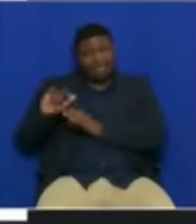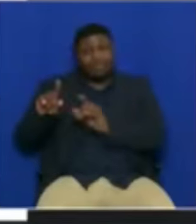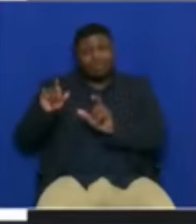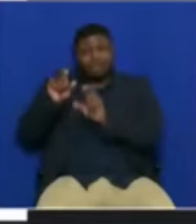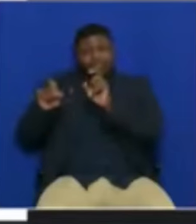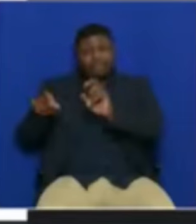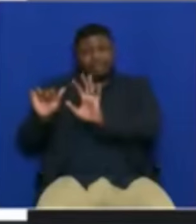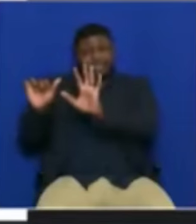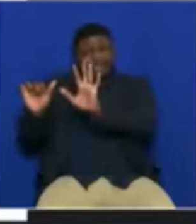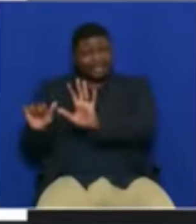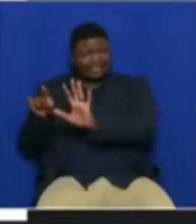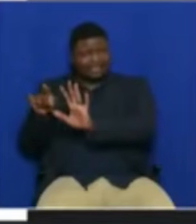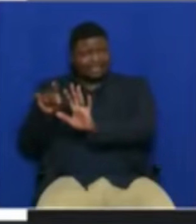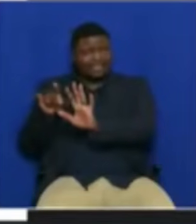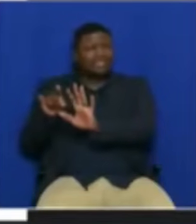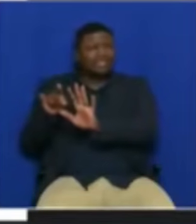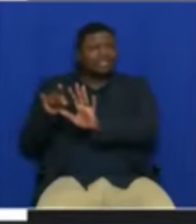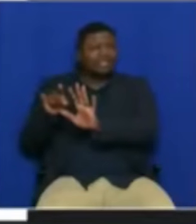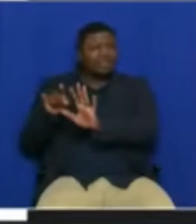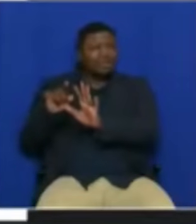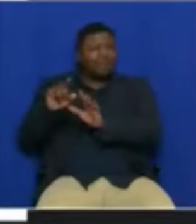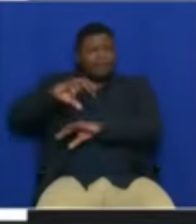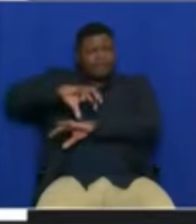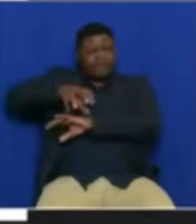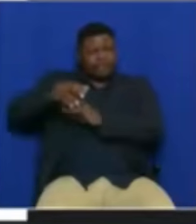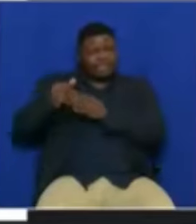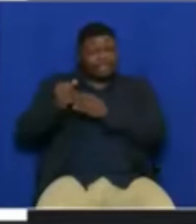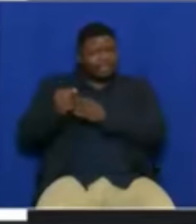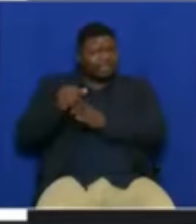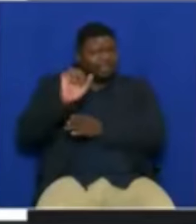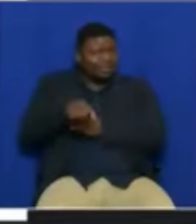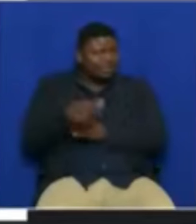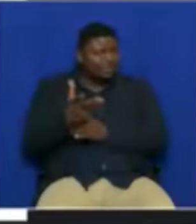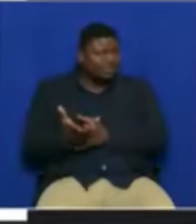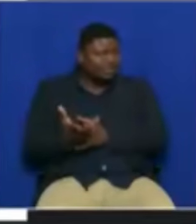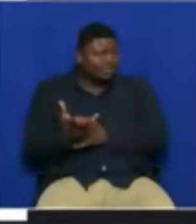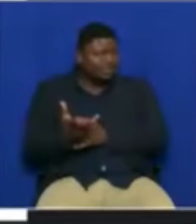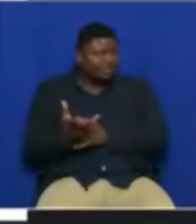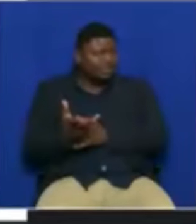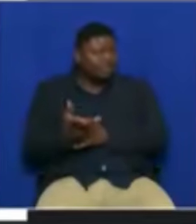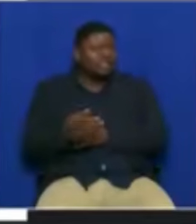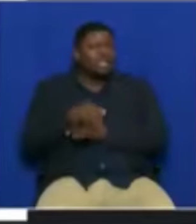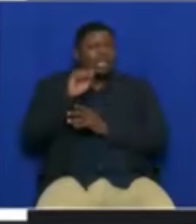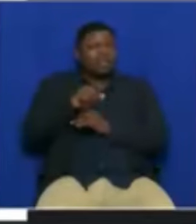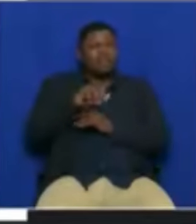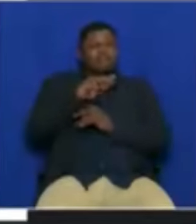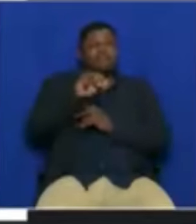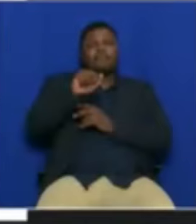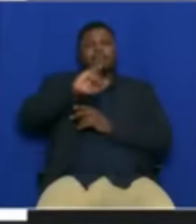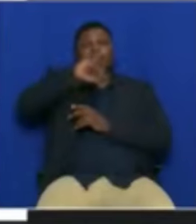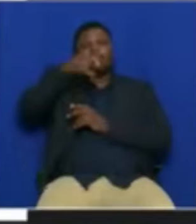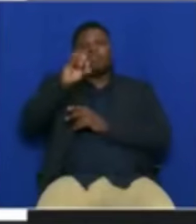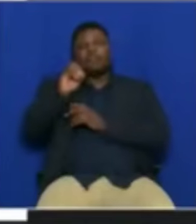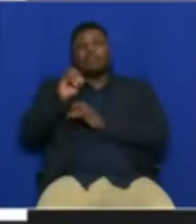Yes. There are. There are major generals in CI in the different provinces. Oh, because